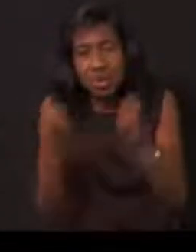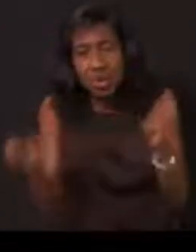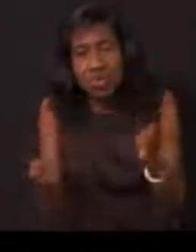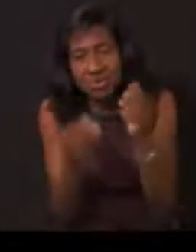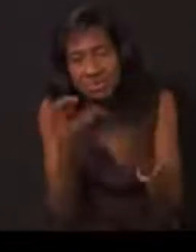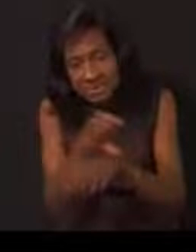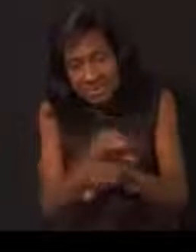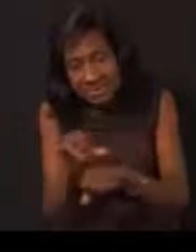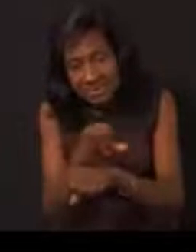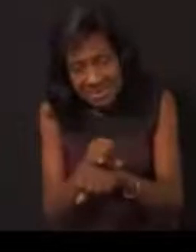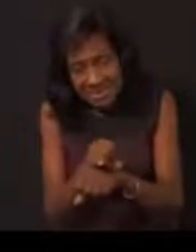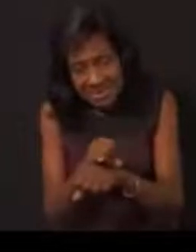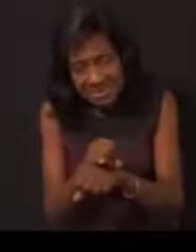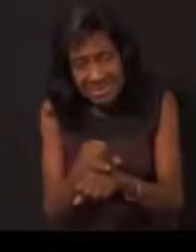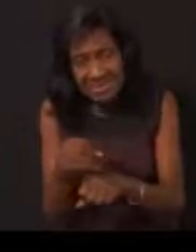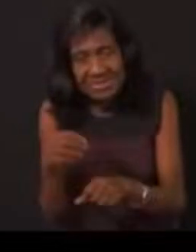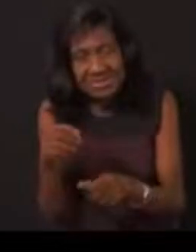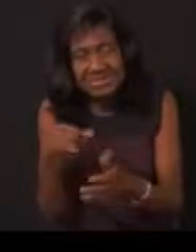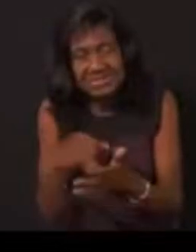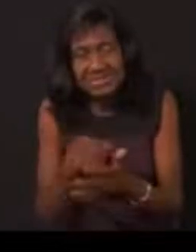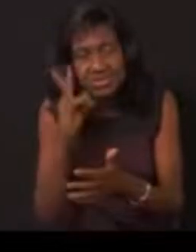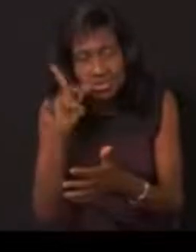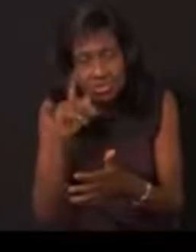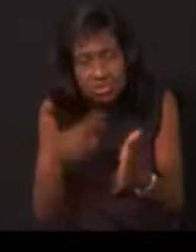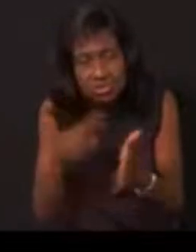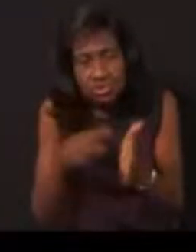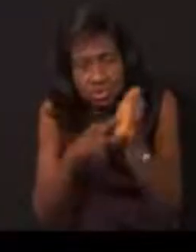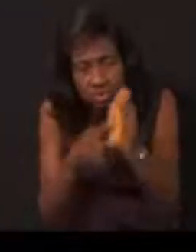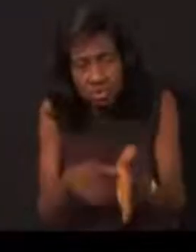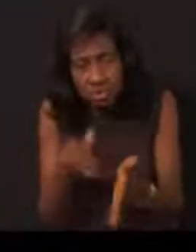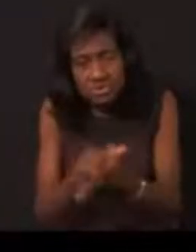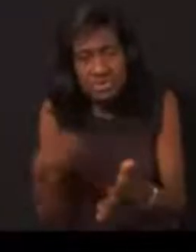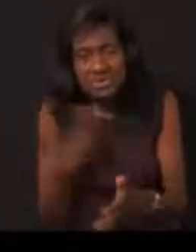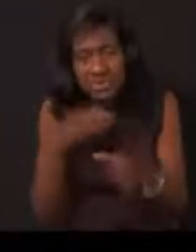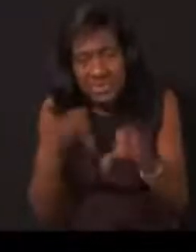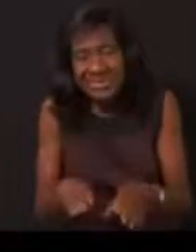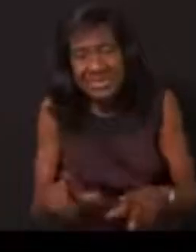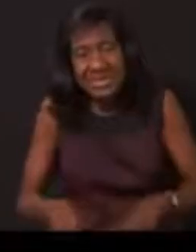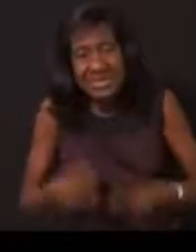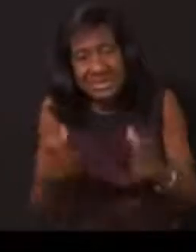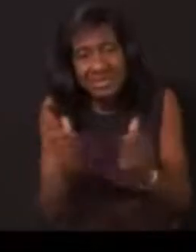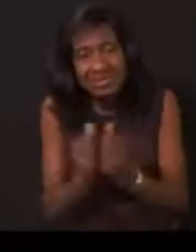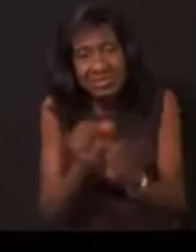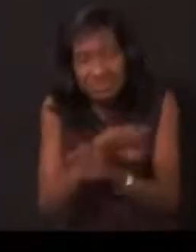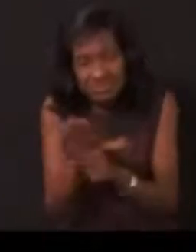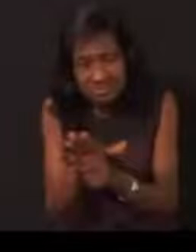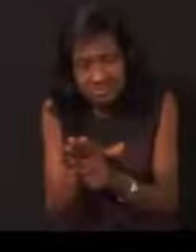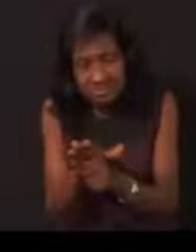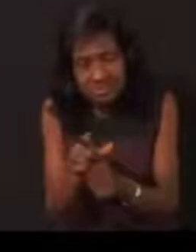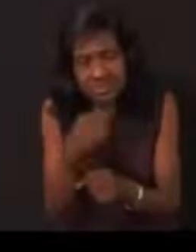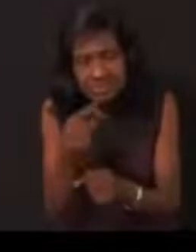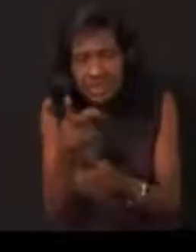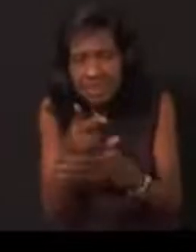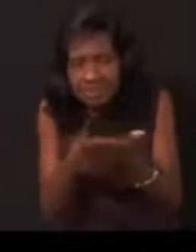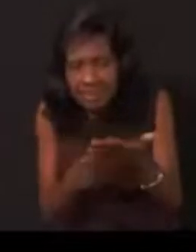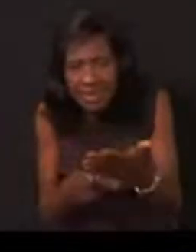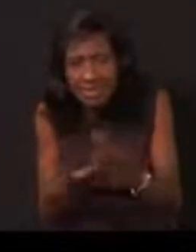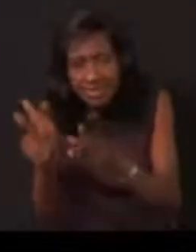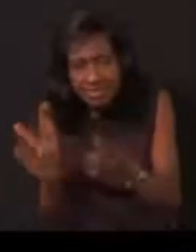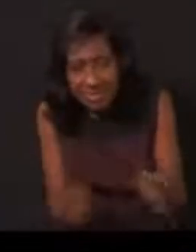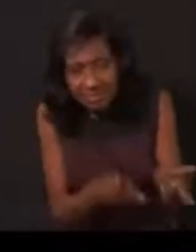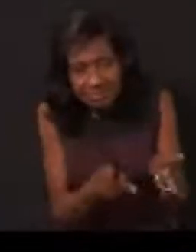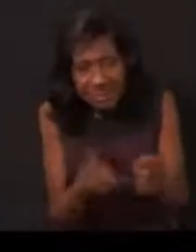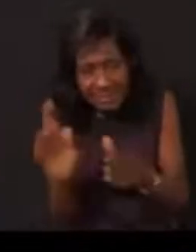everyone that we can live with the virus. Now, as you have heard today, part of our strategy for living with COVID will involve